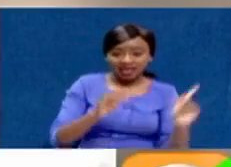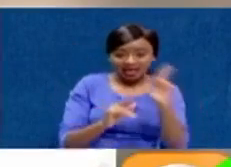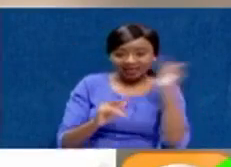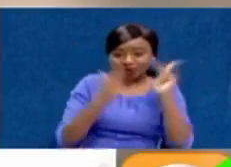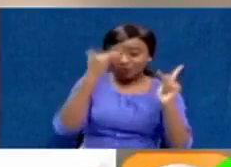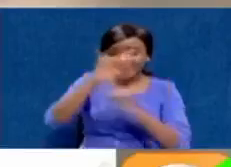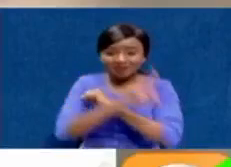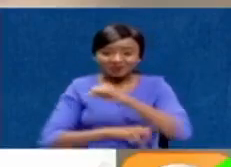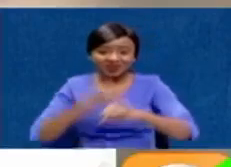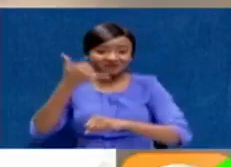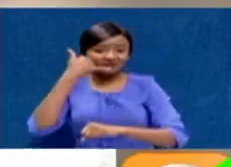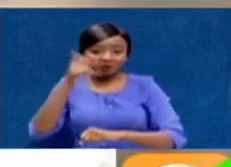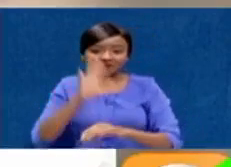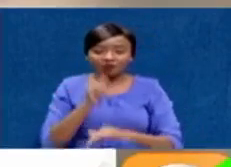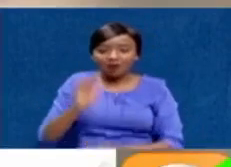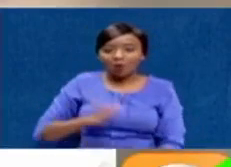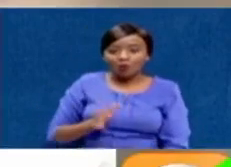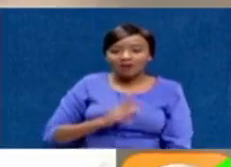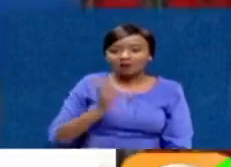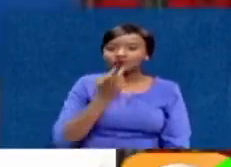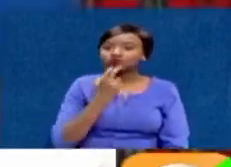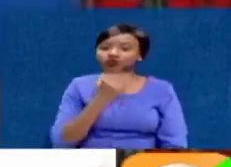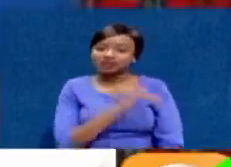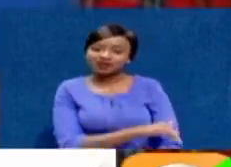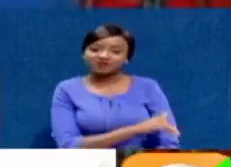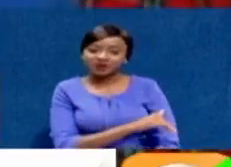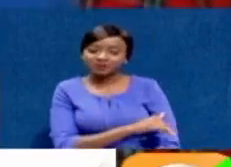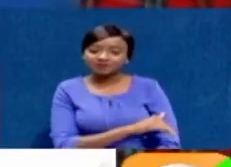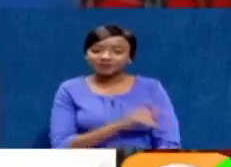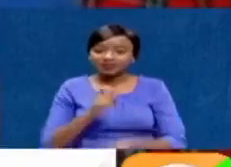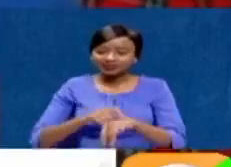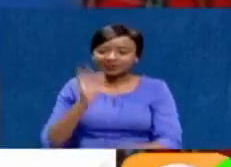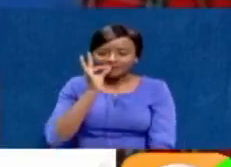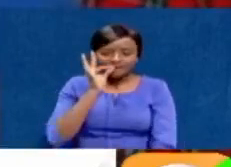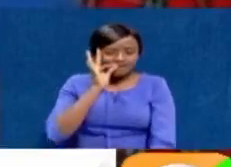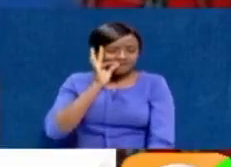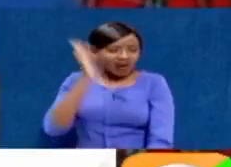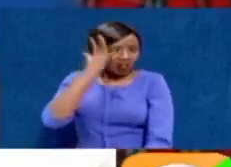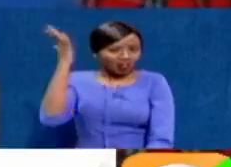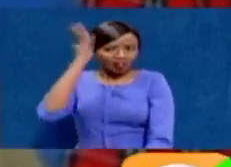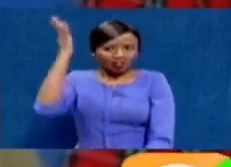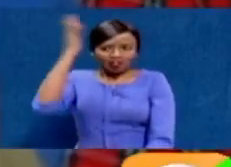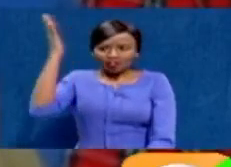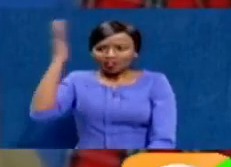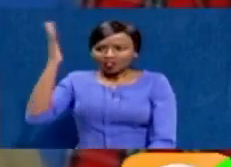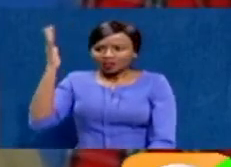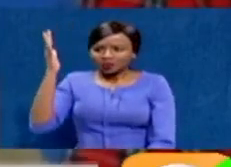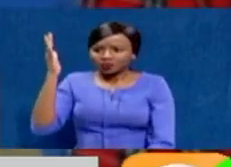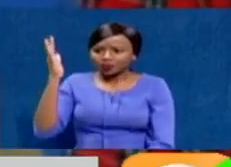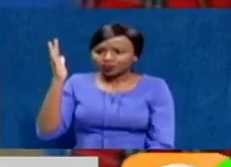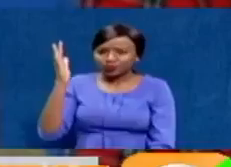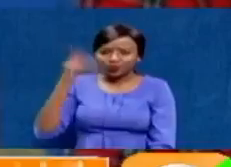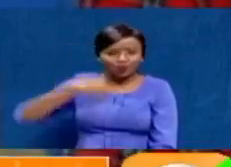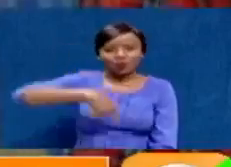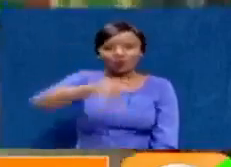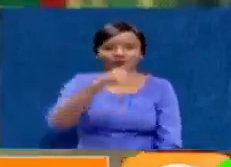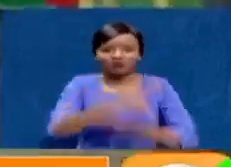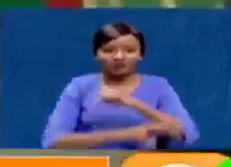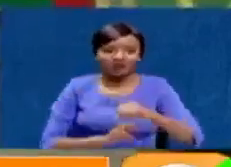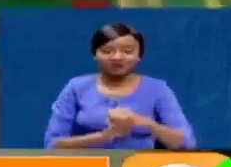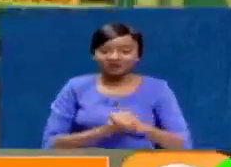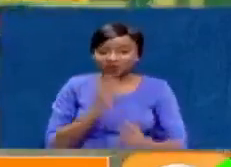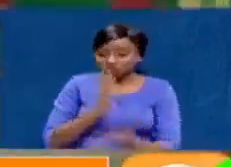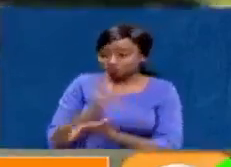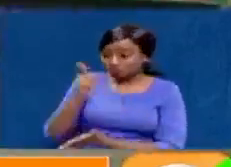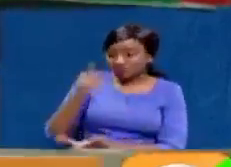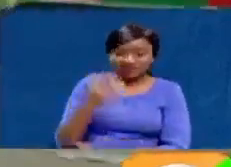phone from a woman on Tuesday evening. Wanaenda wakivuta bangi, hawaoni kitu kubwa. Wangui's confession born out of